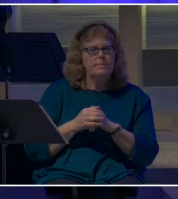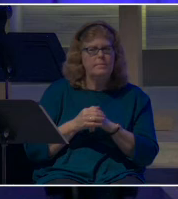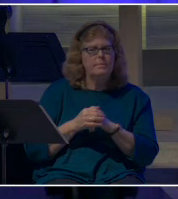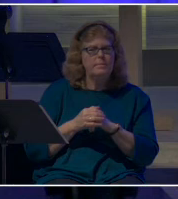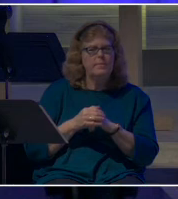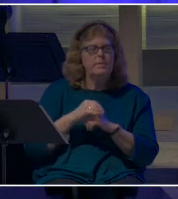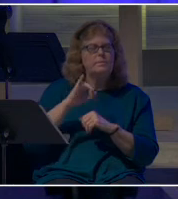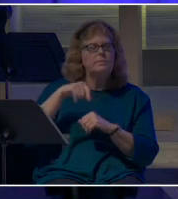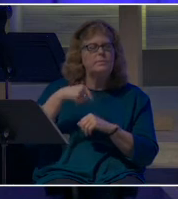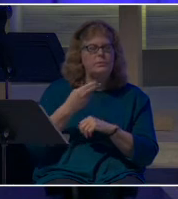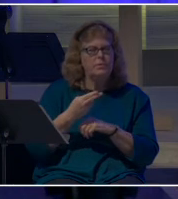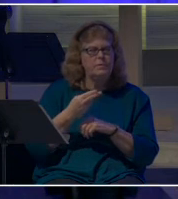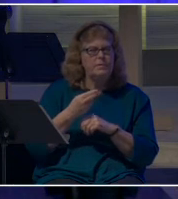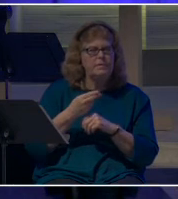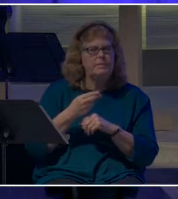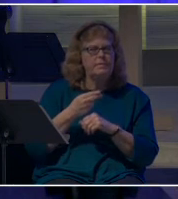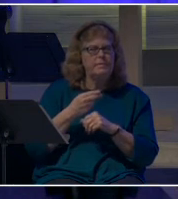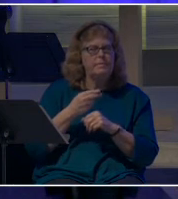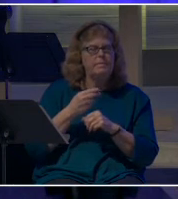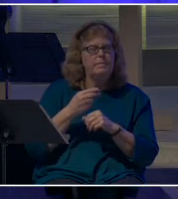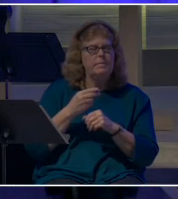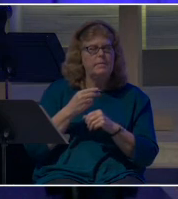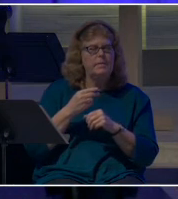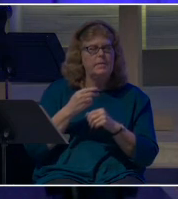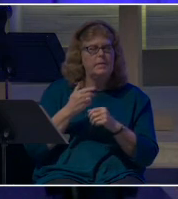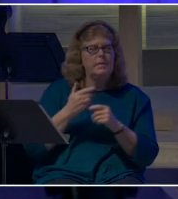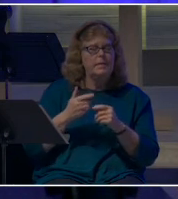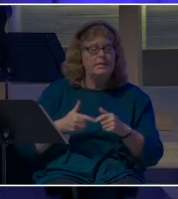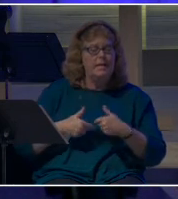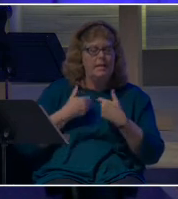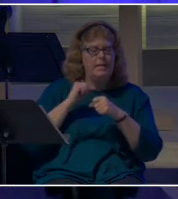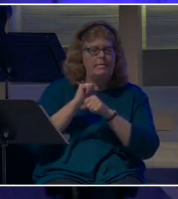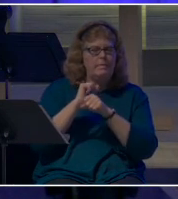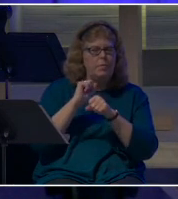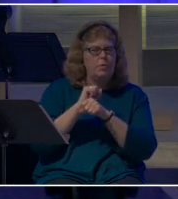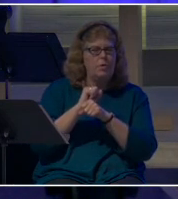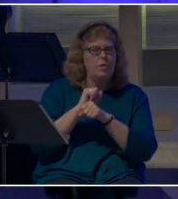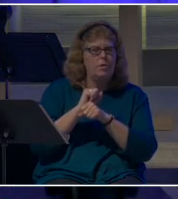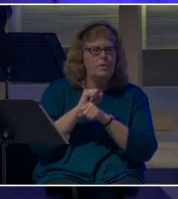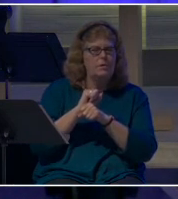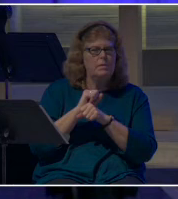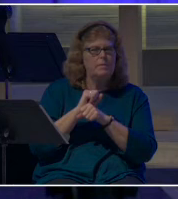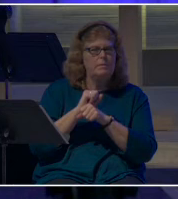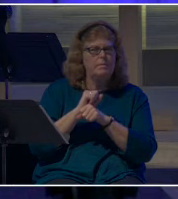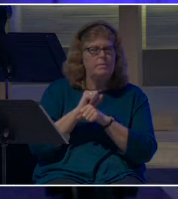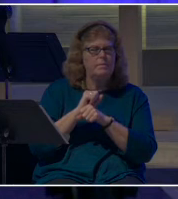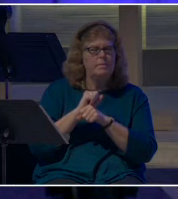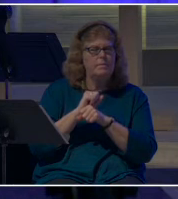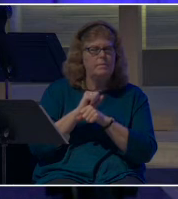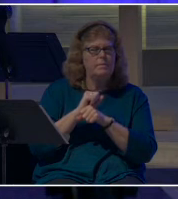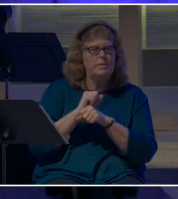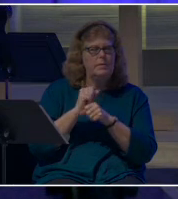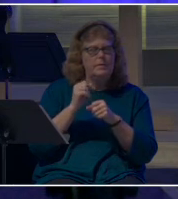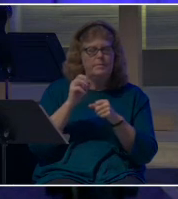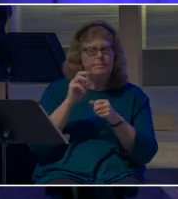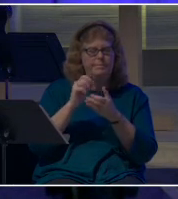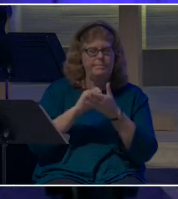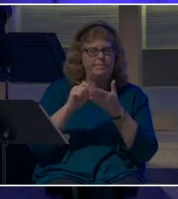So Joseph takes his life work, this scholarly